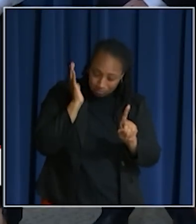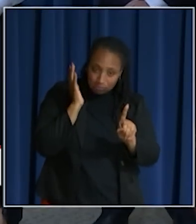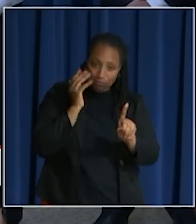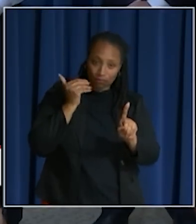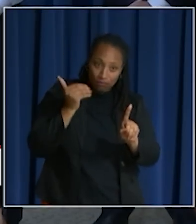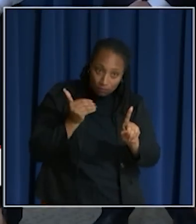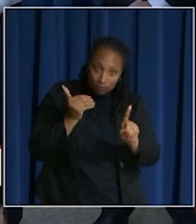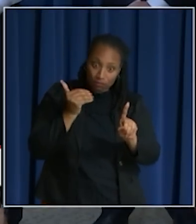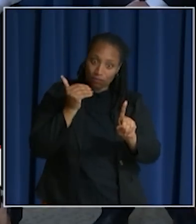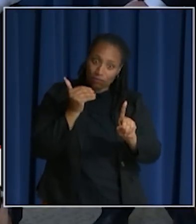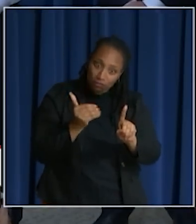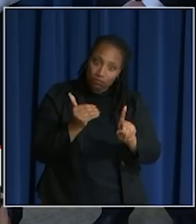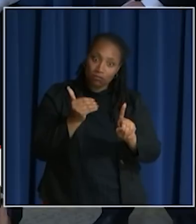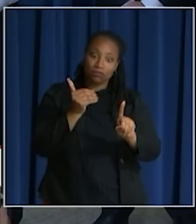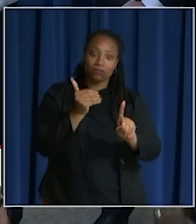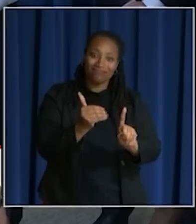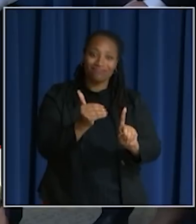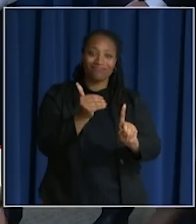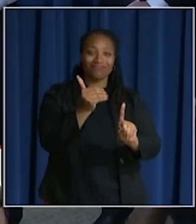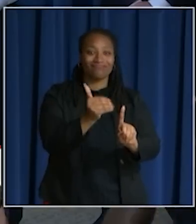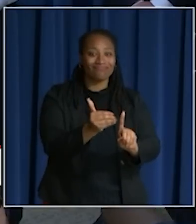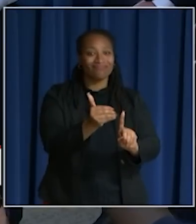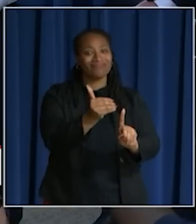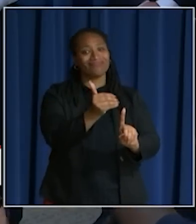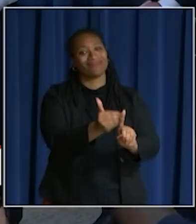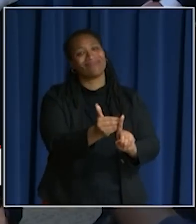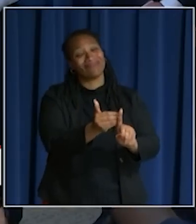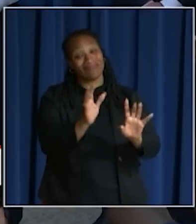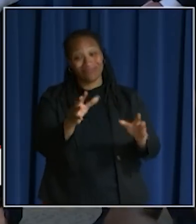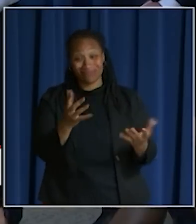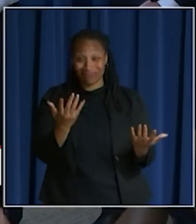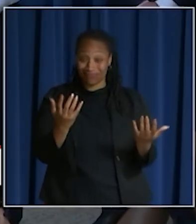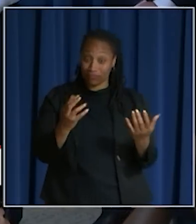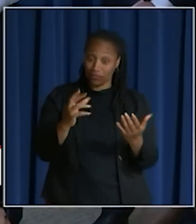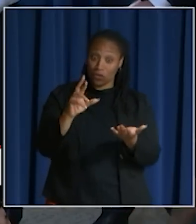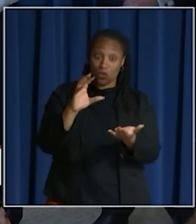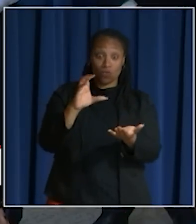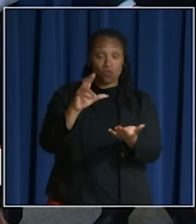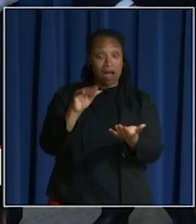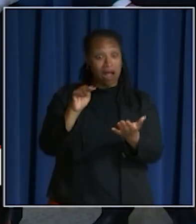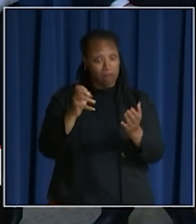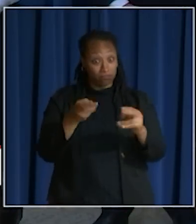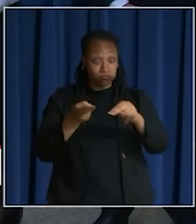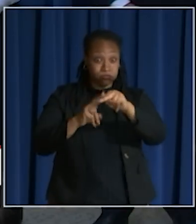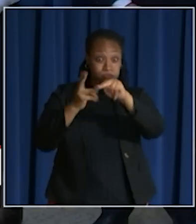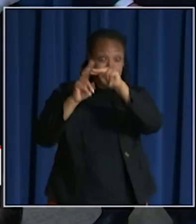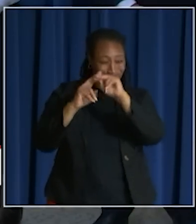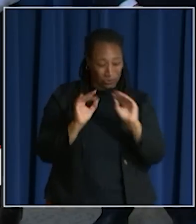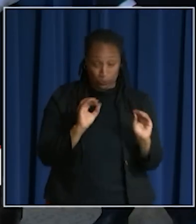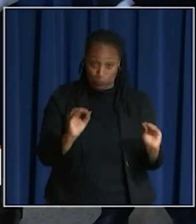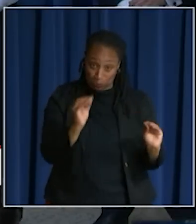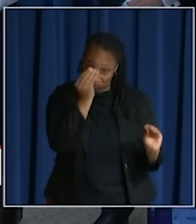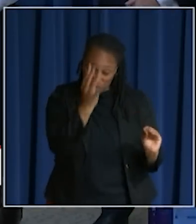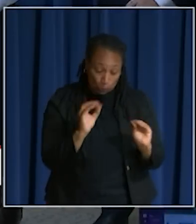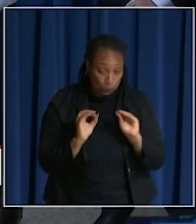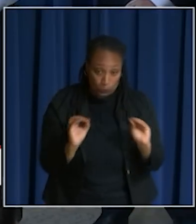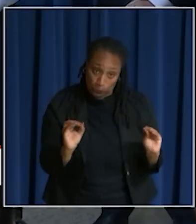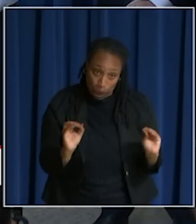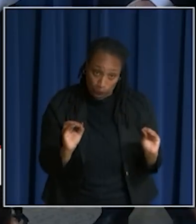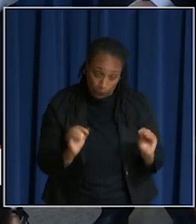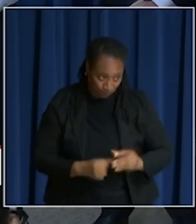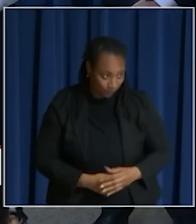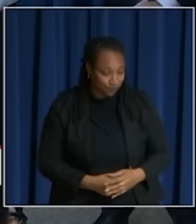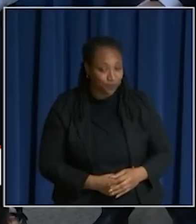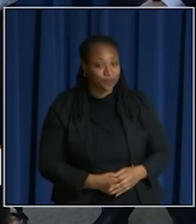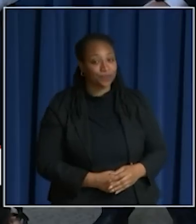not experiencing a spike in crime, but a decrease in crime. Yep. Mayor Tom Sherwood, WAMU Radio. You and the